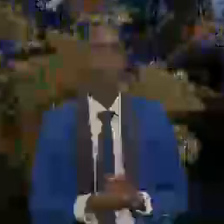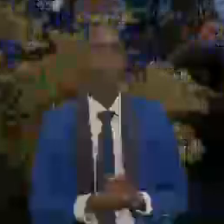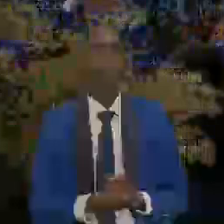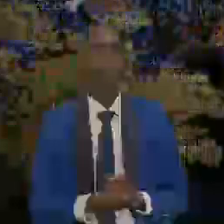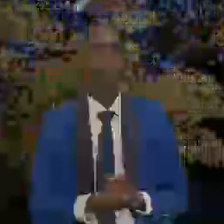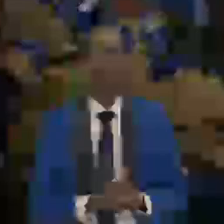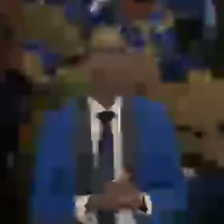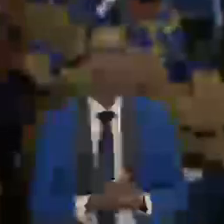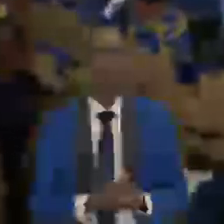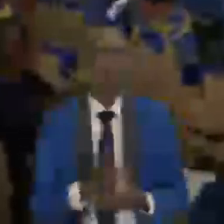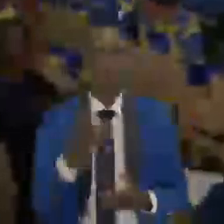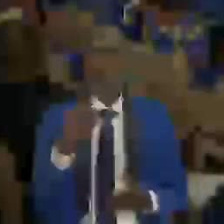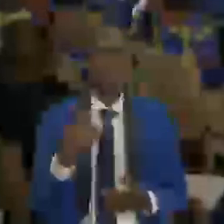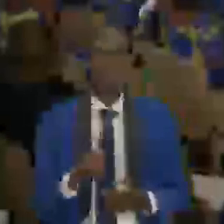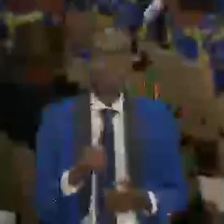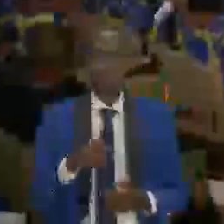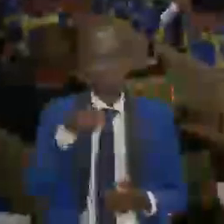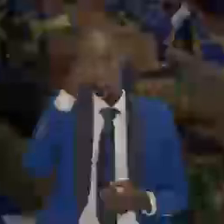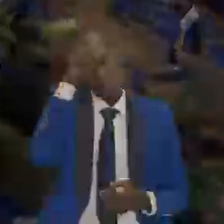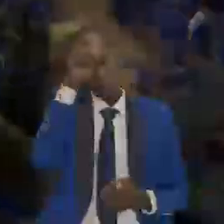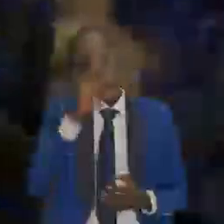Egyptians all around